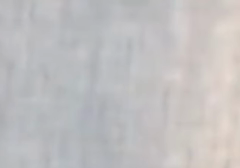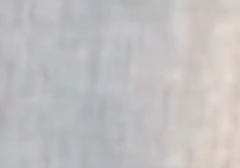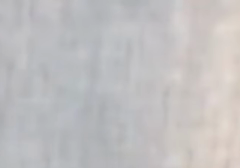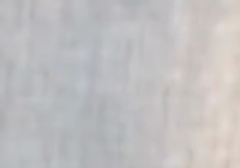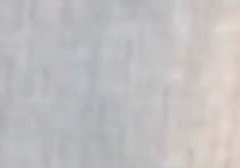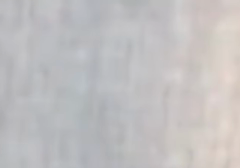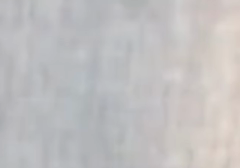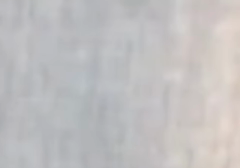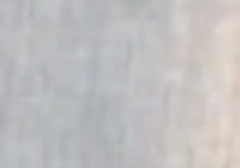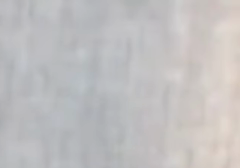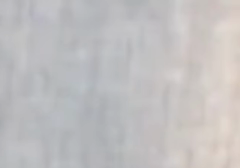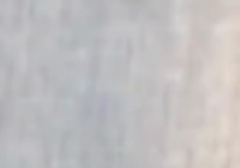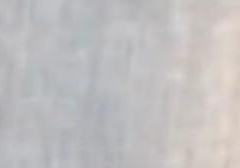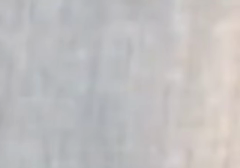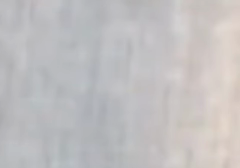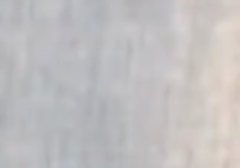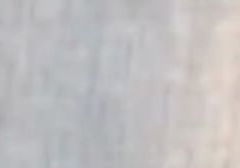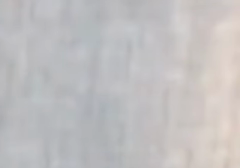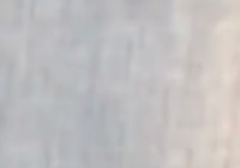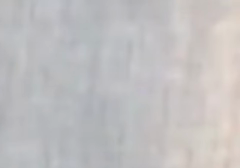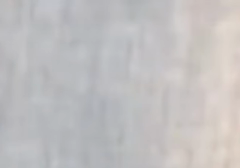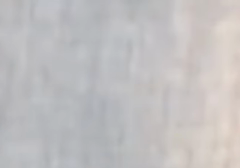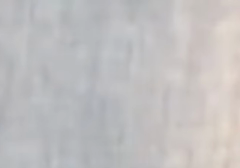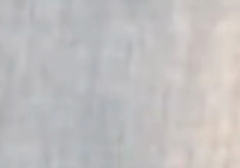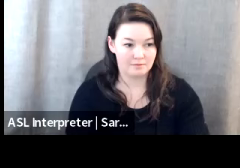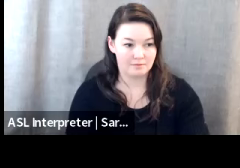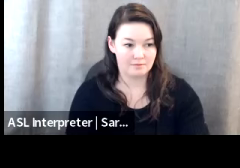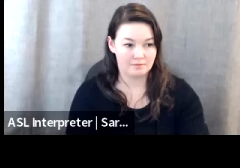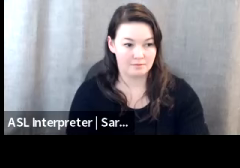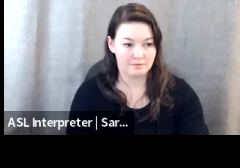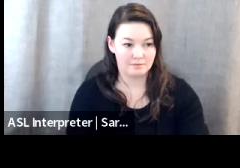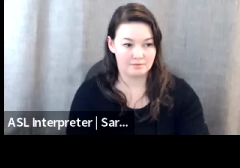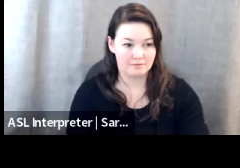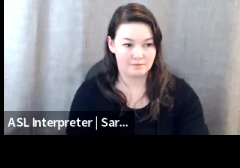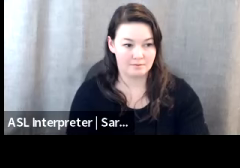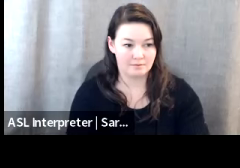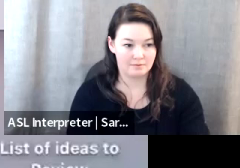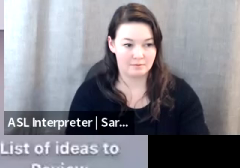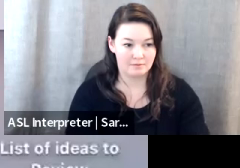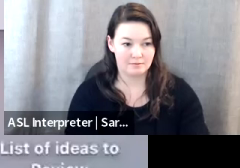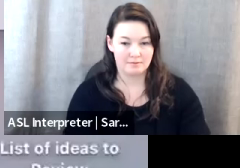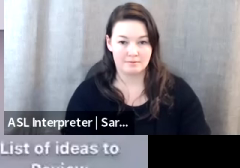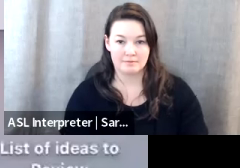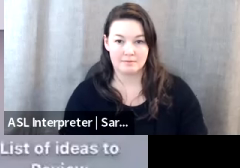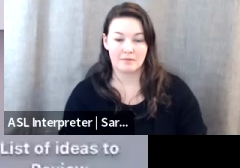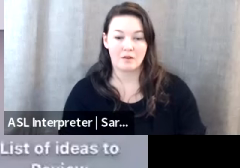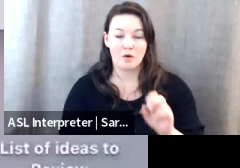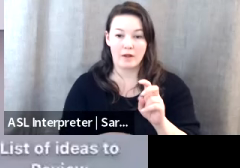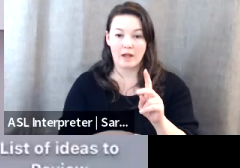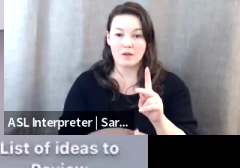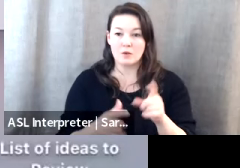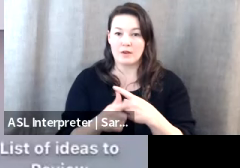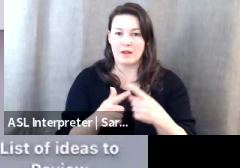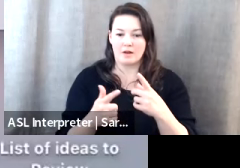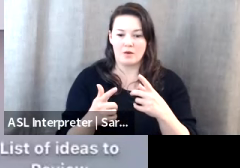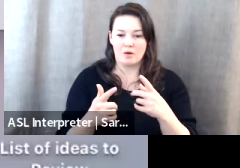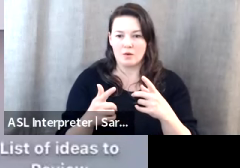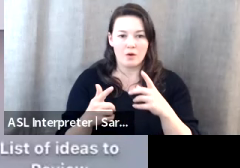All right, well, we can pull up, and I didn't know, Rebecca, if you're going to share your screen or, oh, Aisa is going to share the screen.